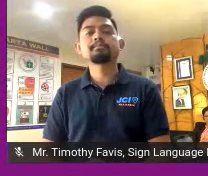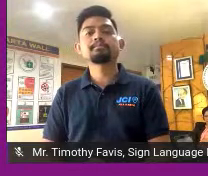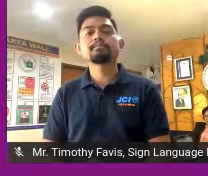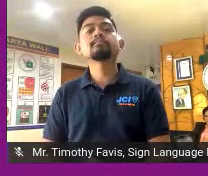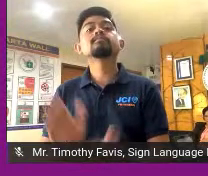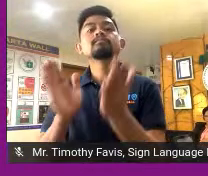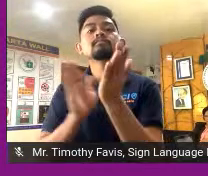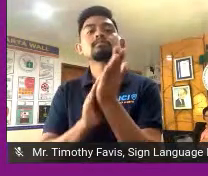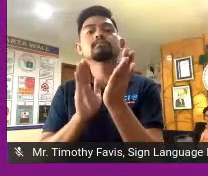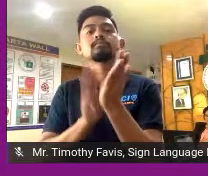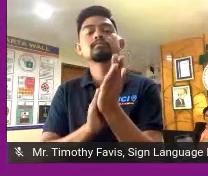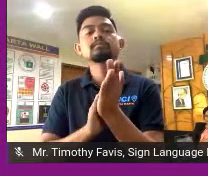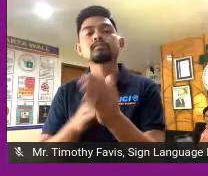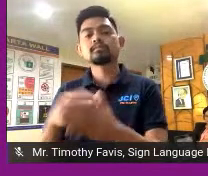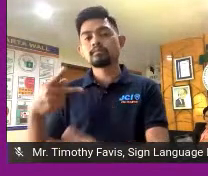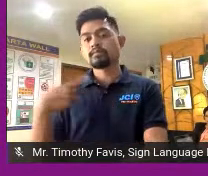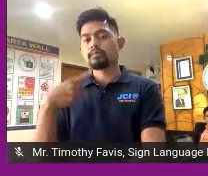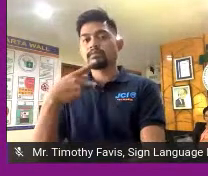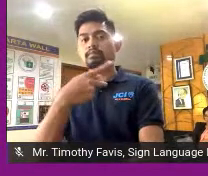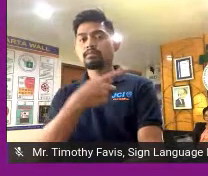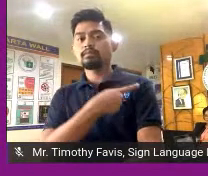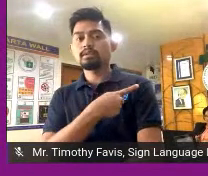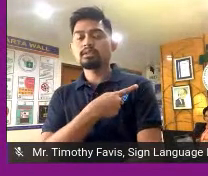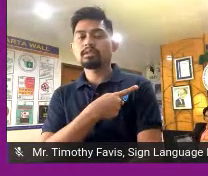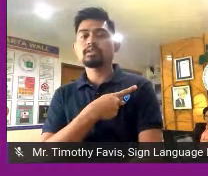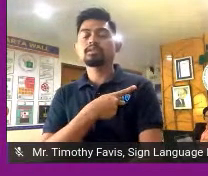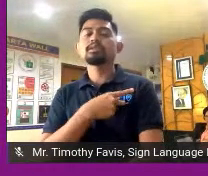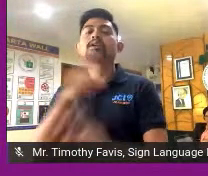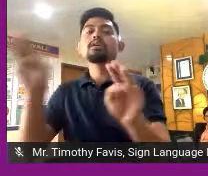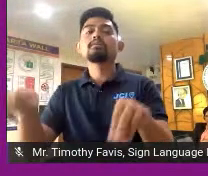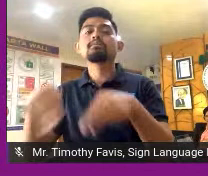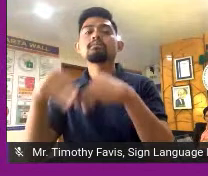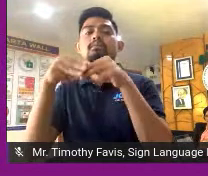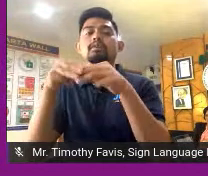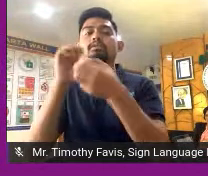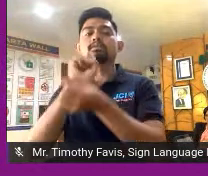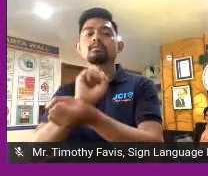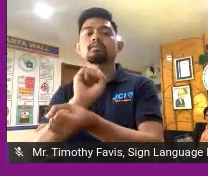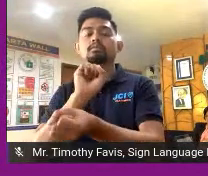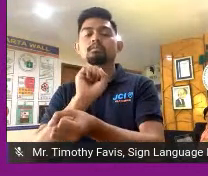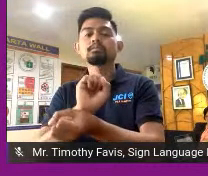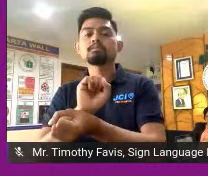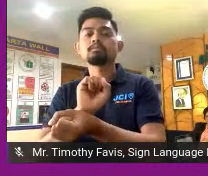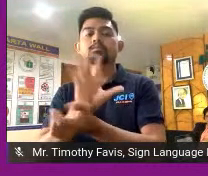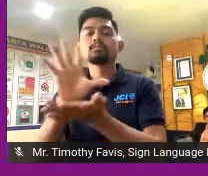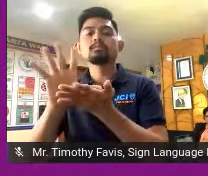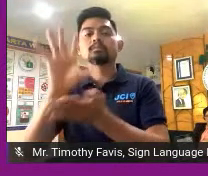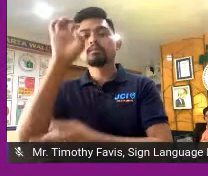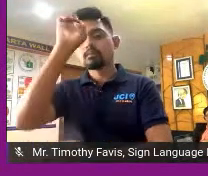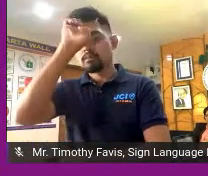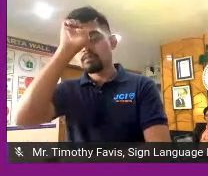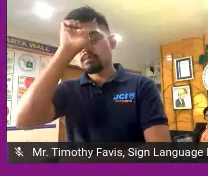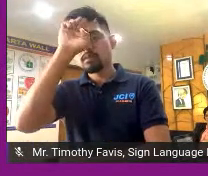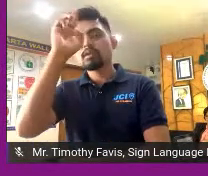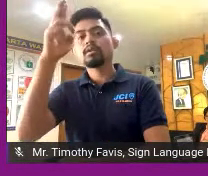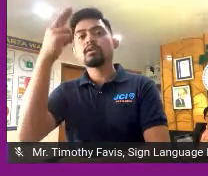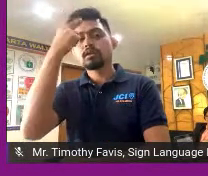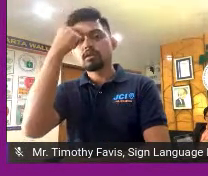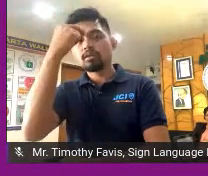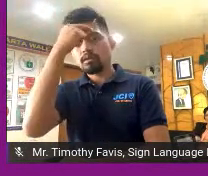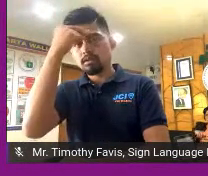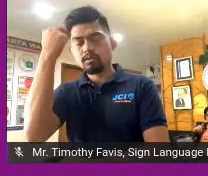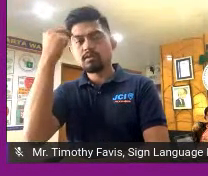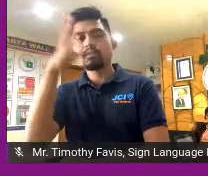have the school, peers, you and your groups, marriage and work, the family, education, religion, and